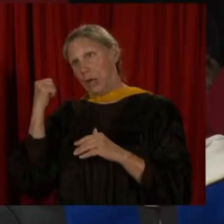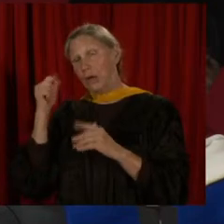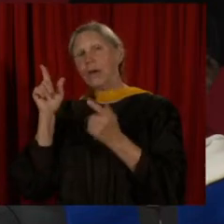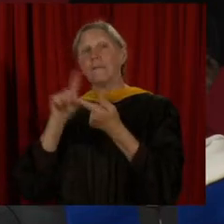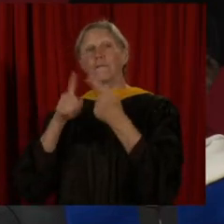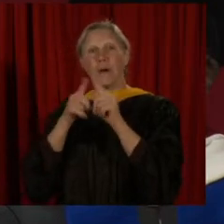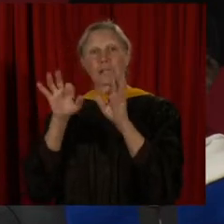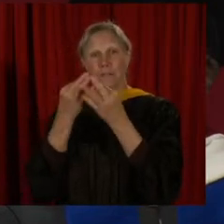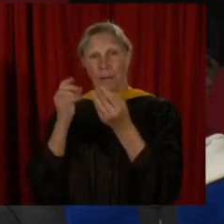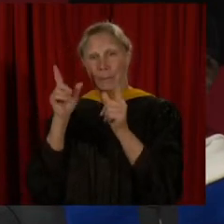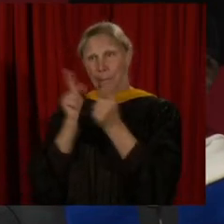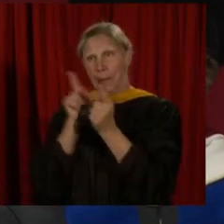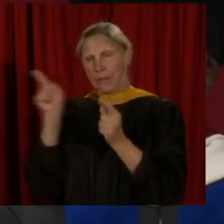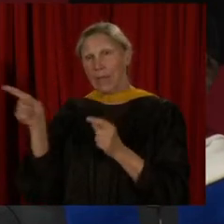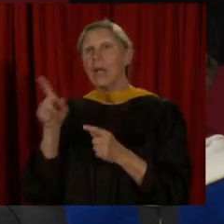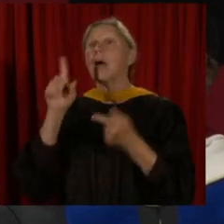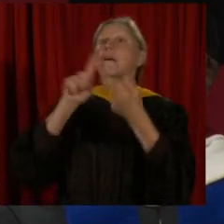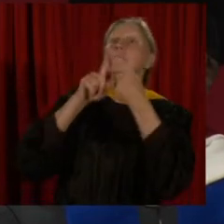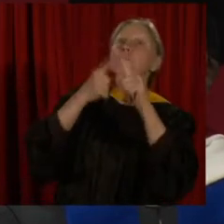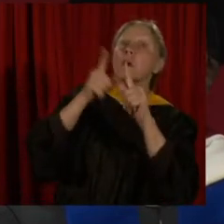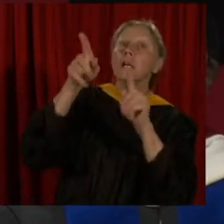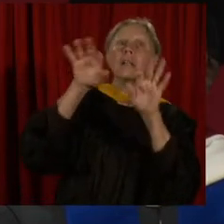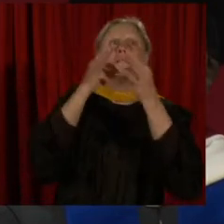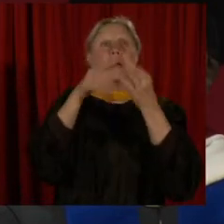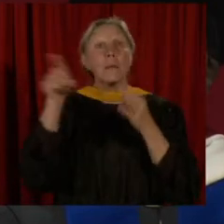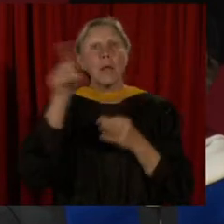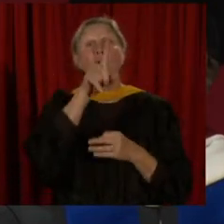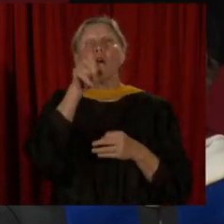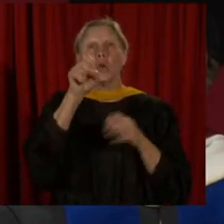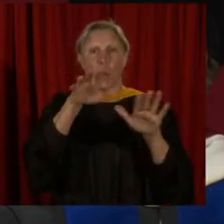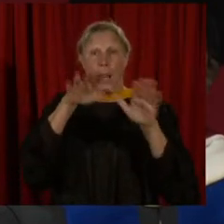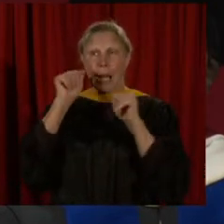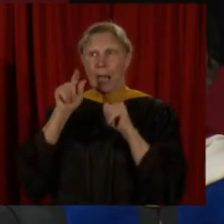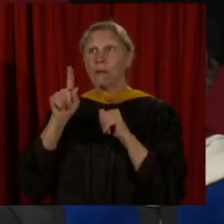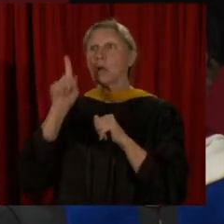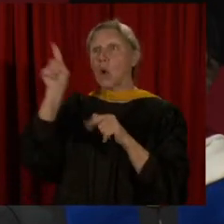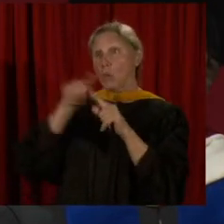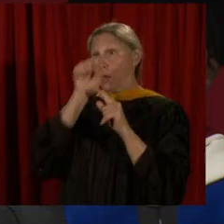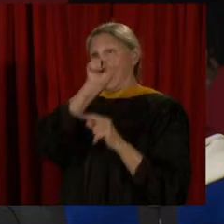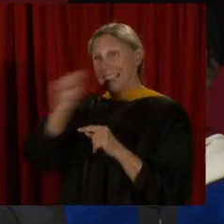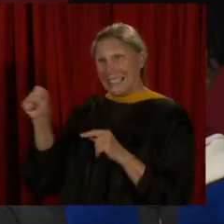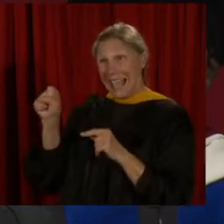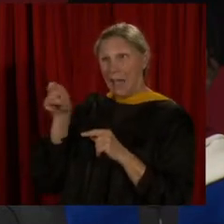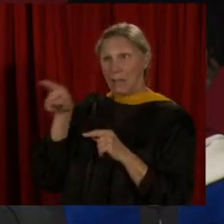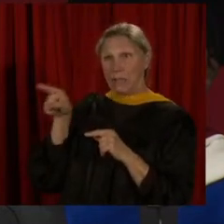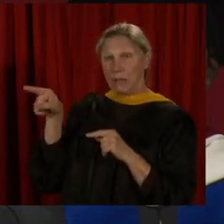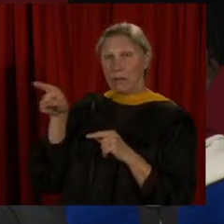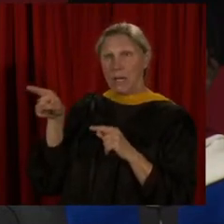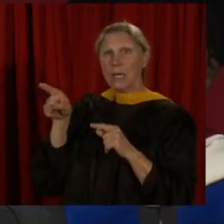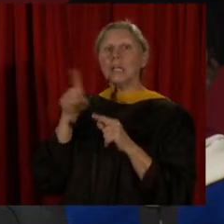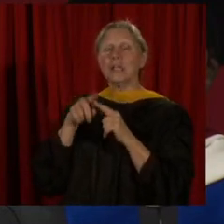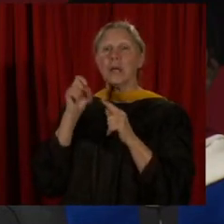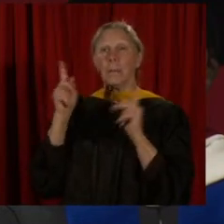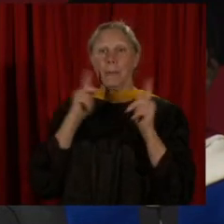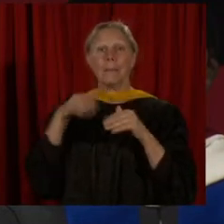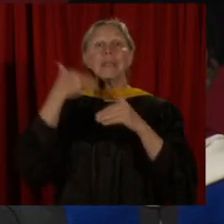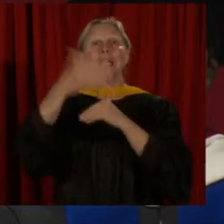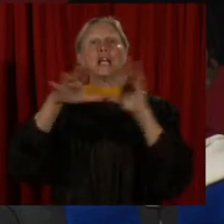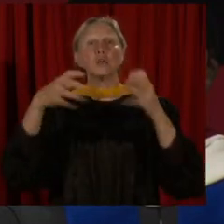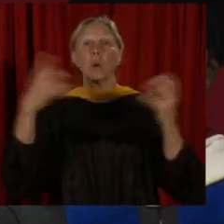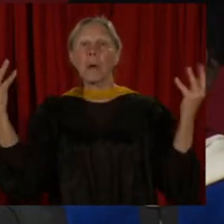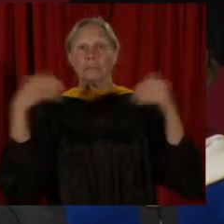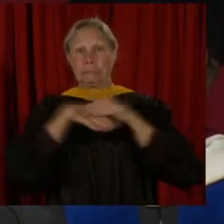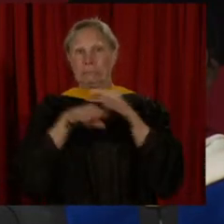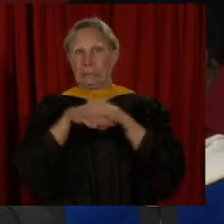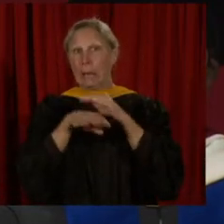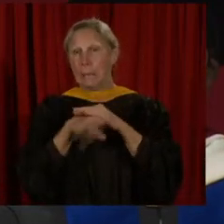and family. Friends and family, please exit your seats back through the South Entrance to accommodate the next commencement